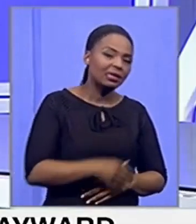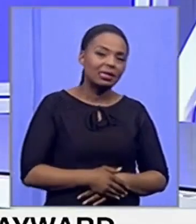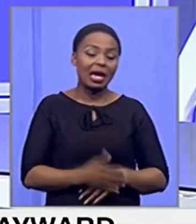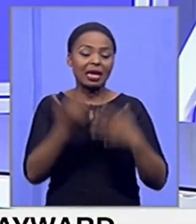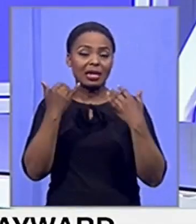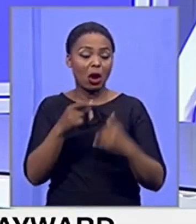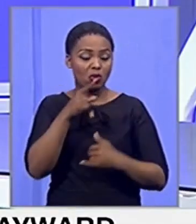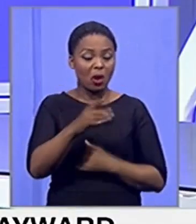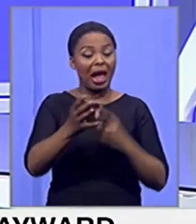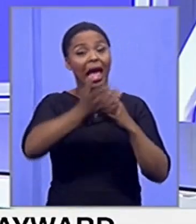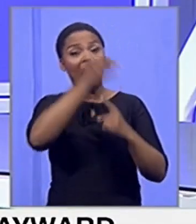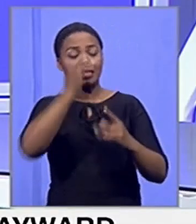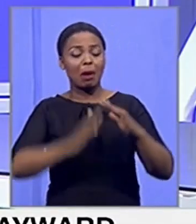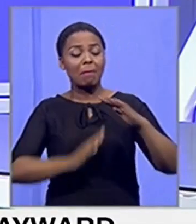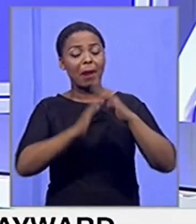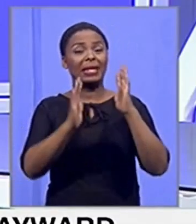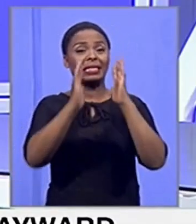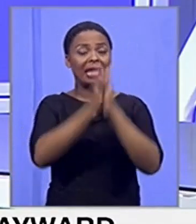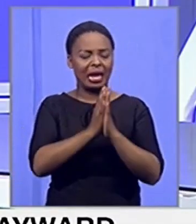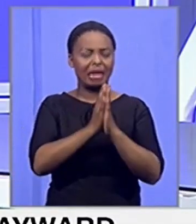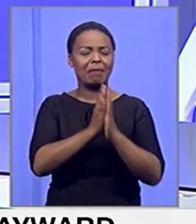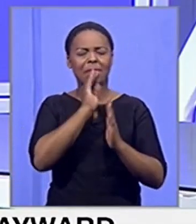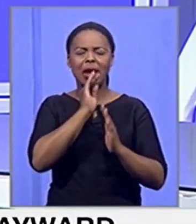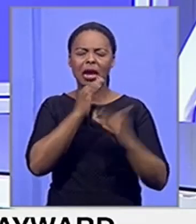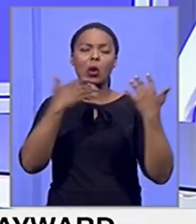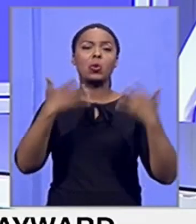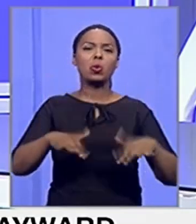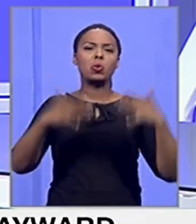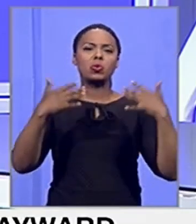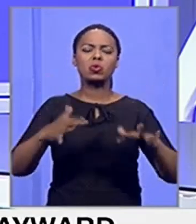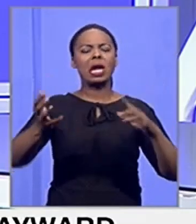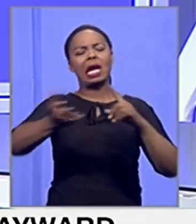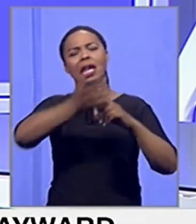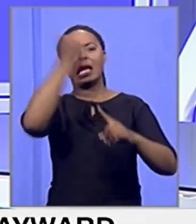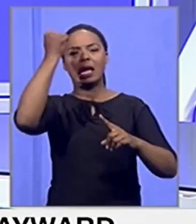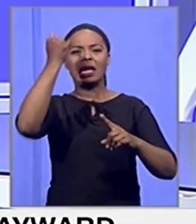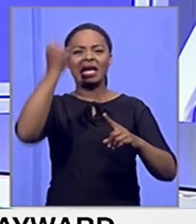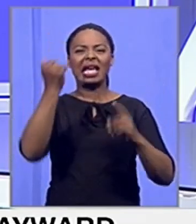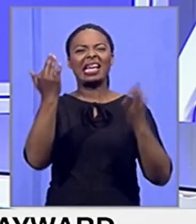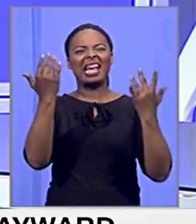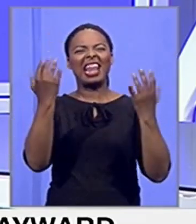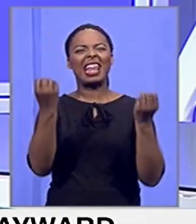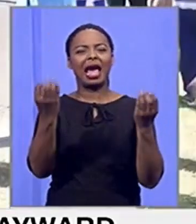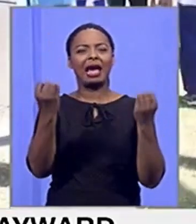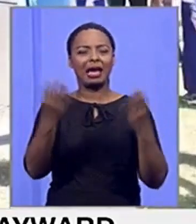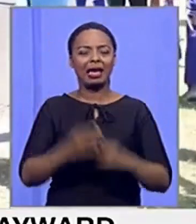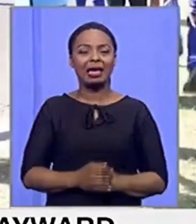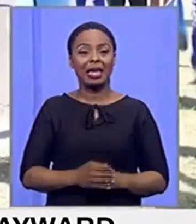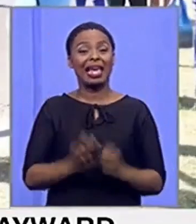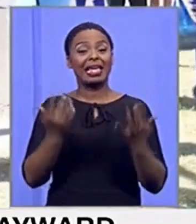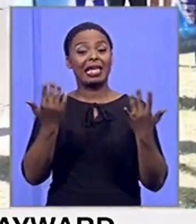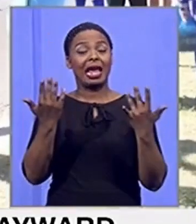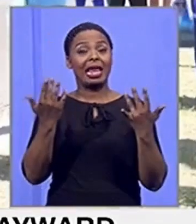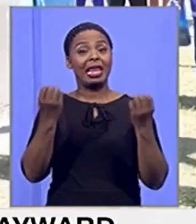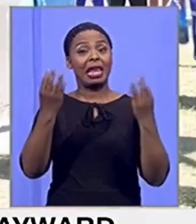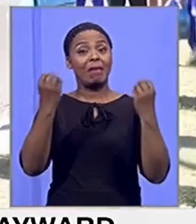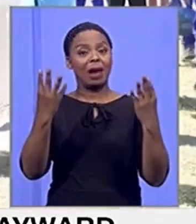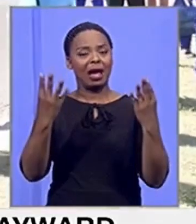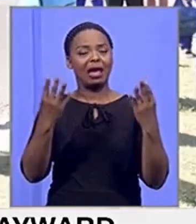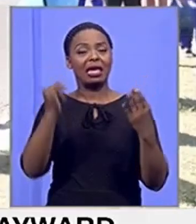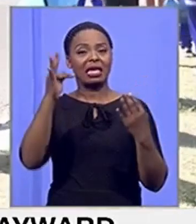ena ya ona jwale o fumane green number? Ke se green number green number o ipetsa fela